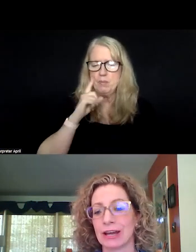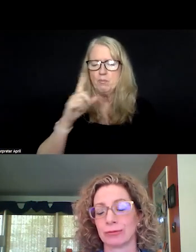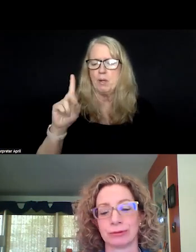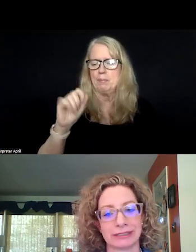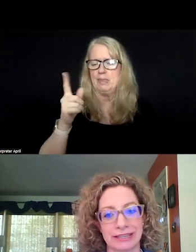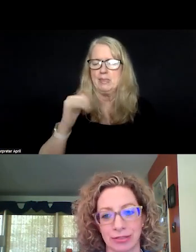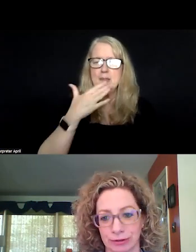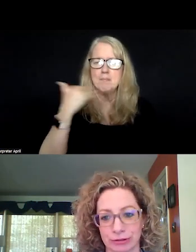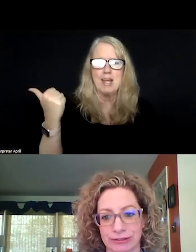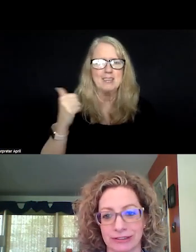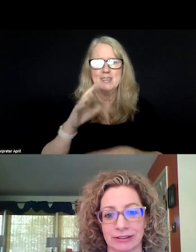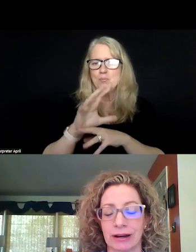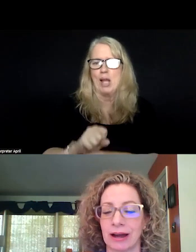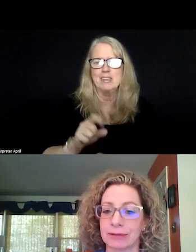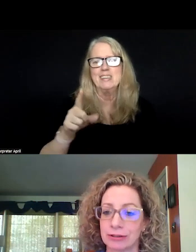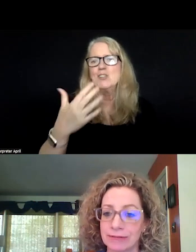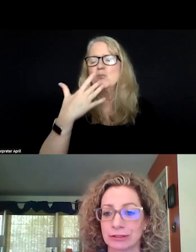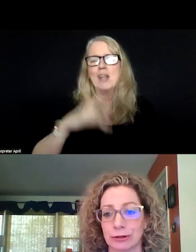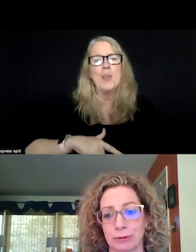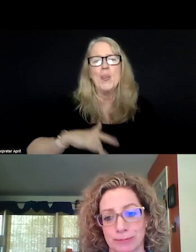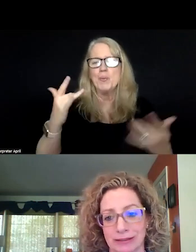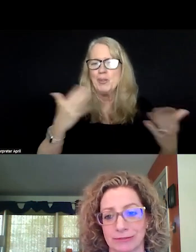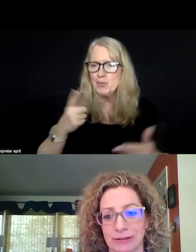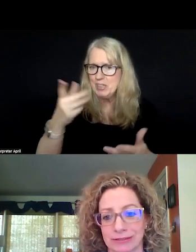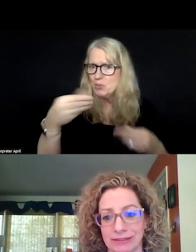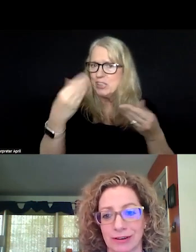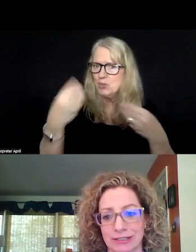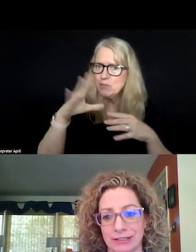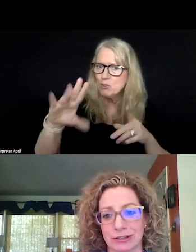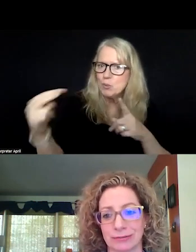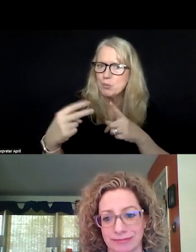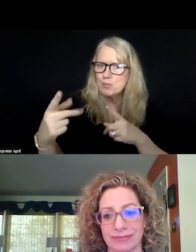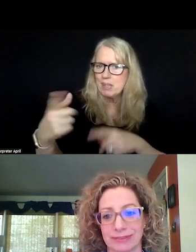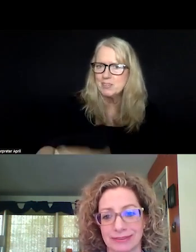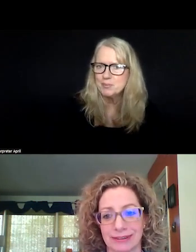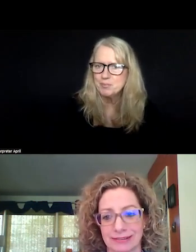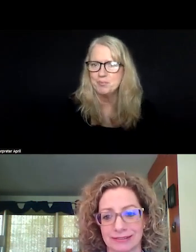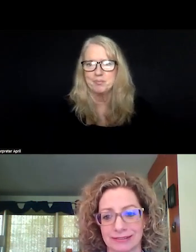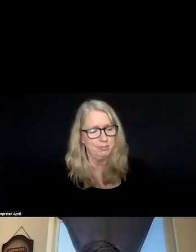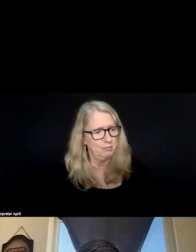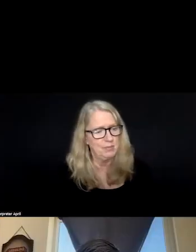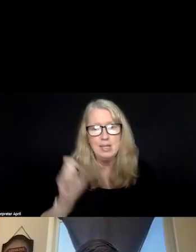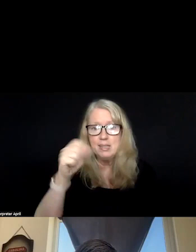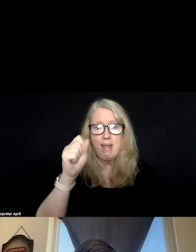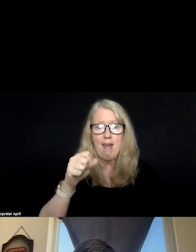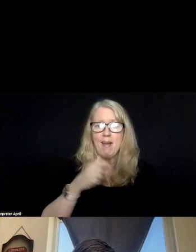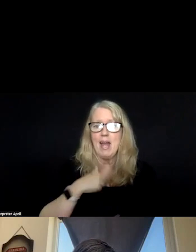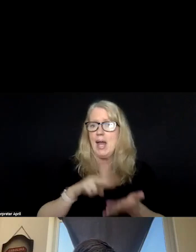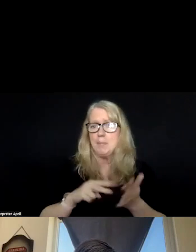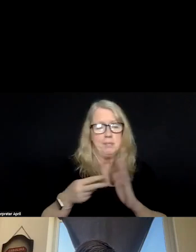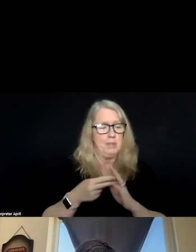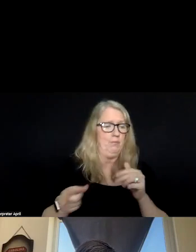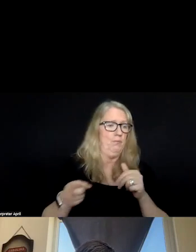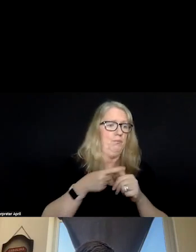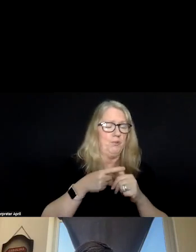Practices, really thrilled you're here. Can you give us your perspective on this issue? Yeah, I mean, I think the first thing to